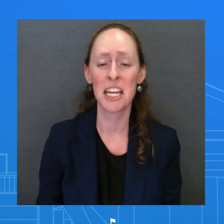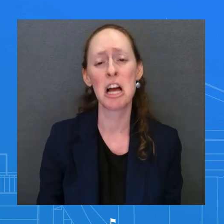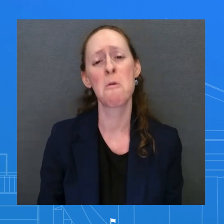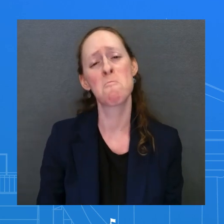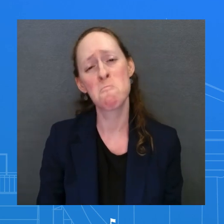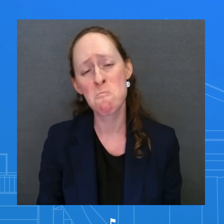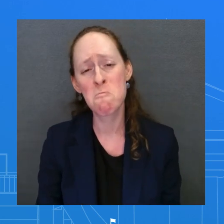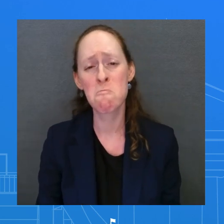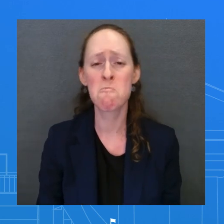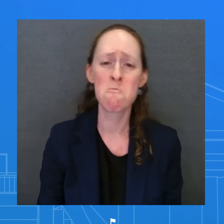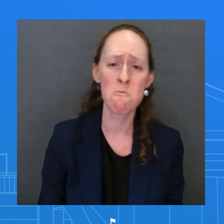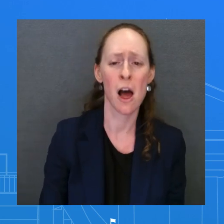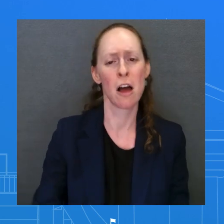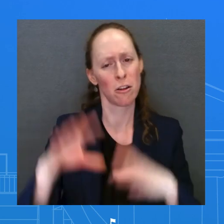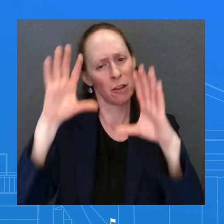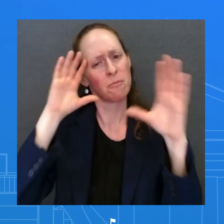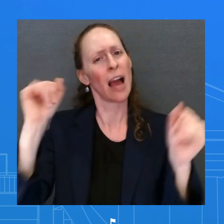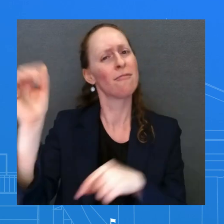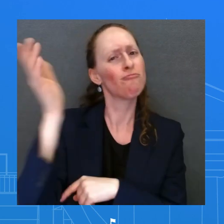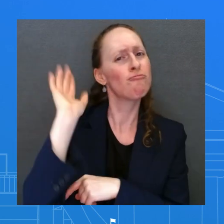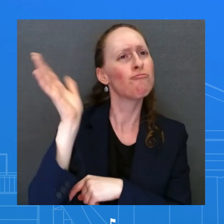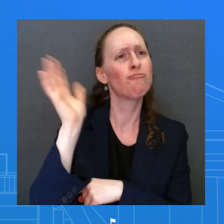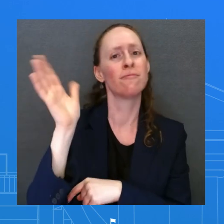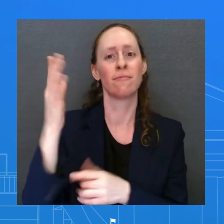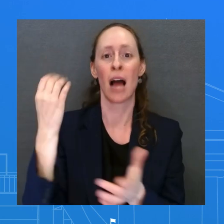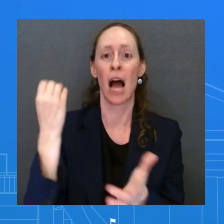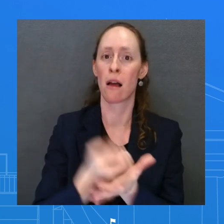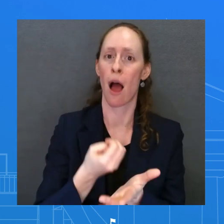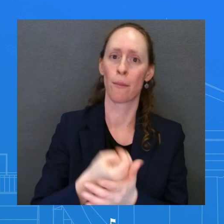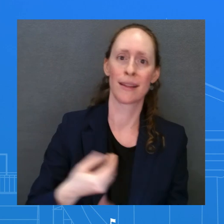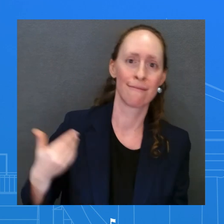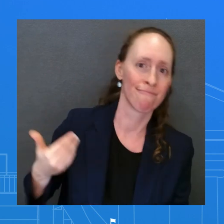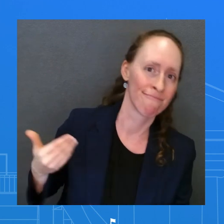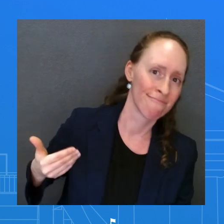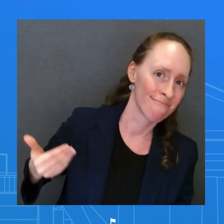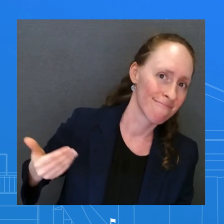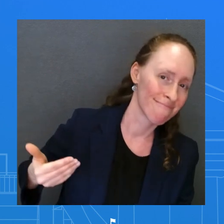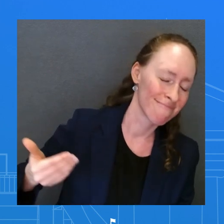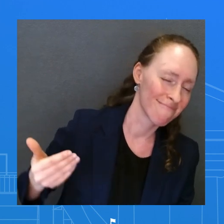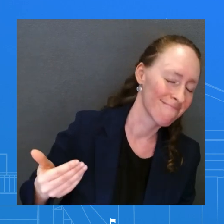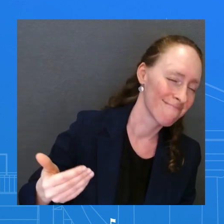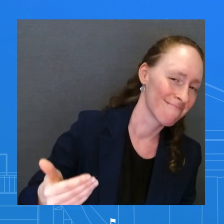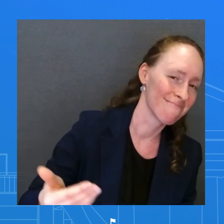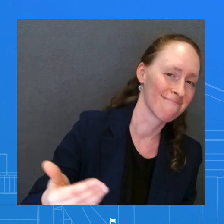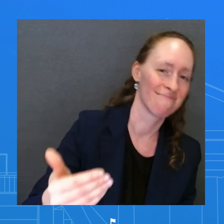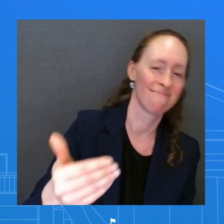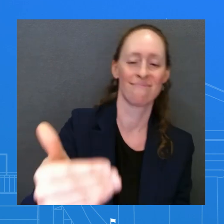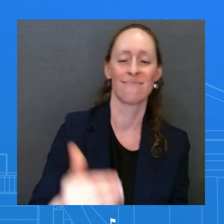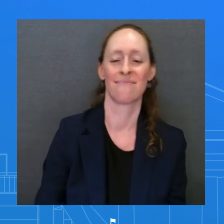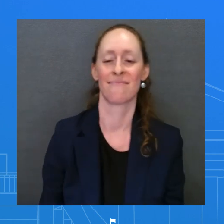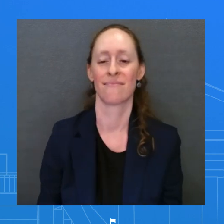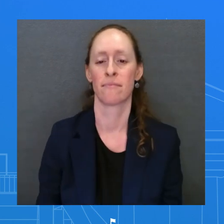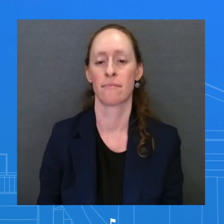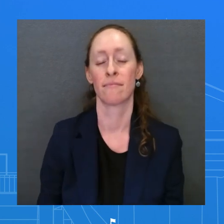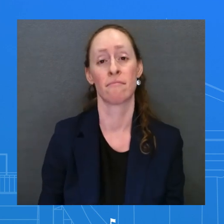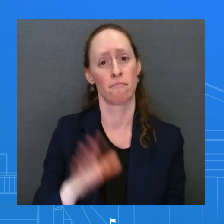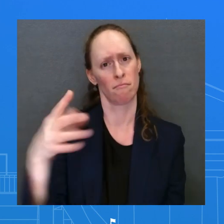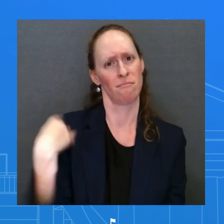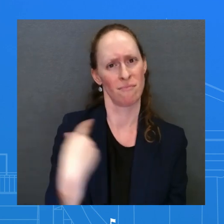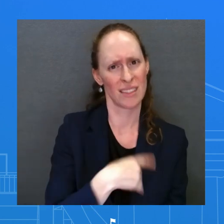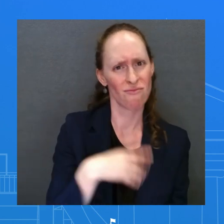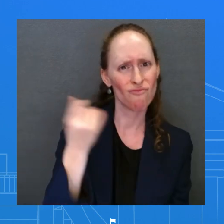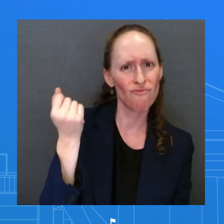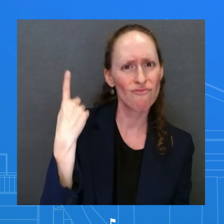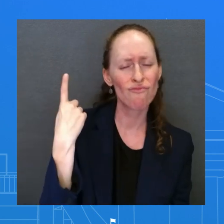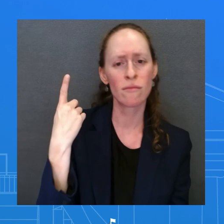meet them where they are, as we know that lowering costs is a key priority for them. That's what they want to see. And so,